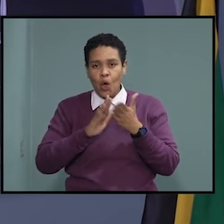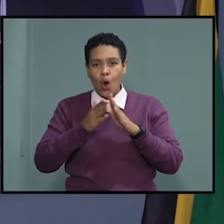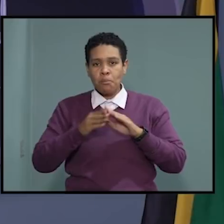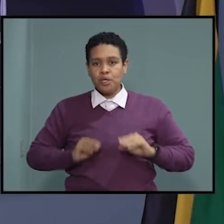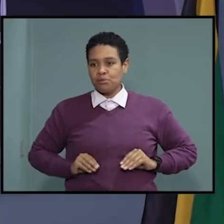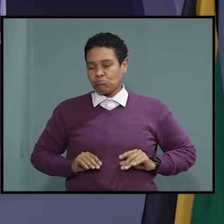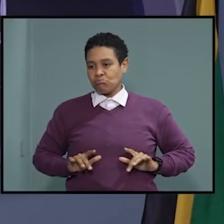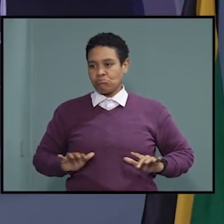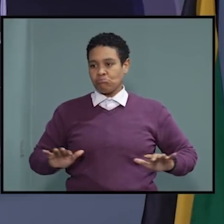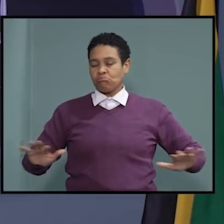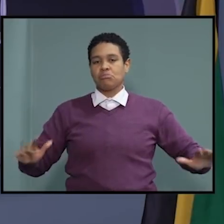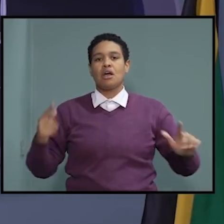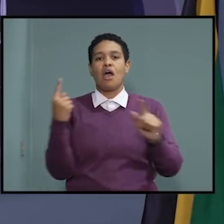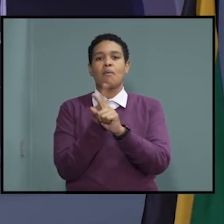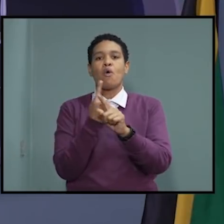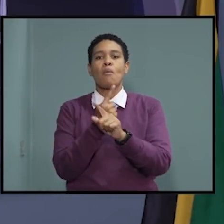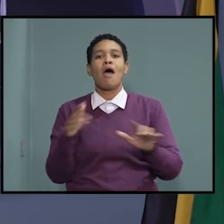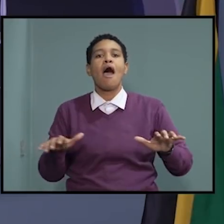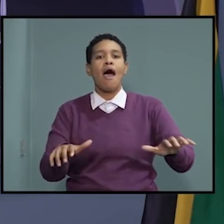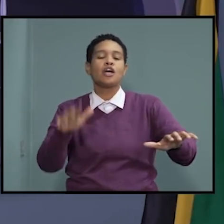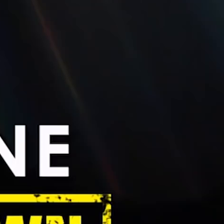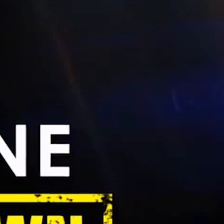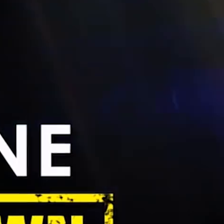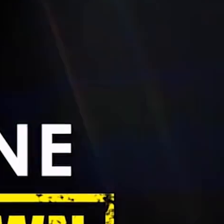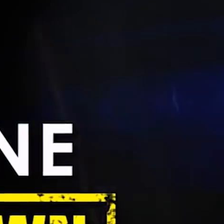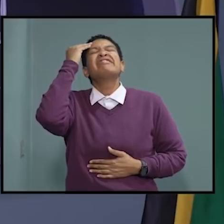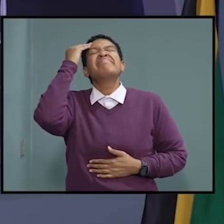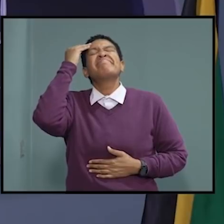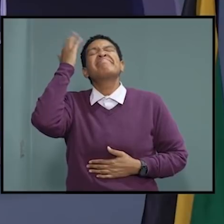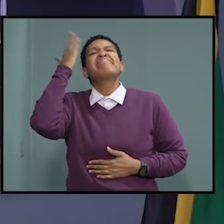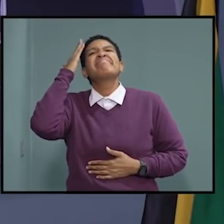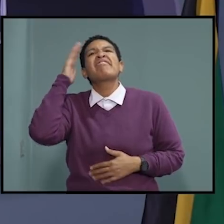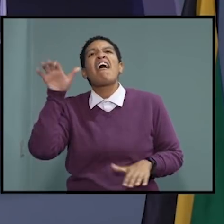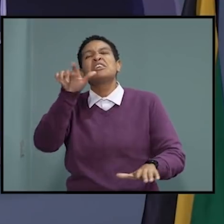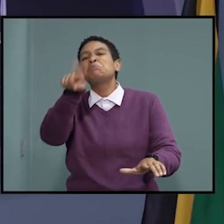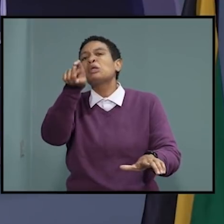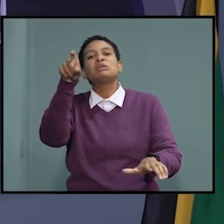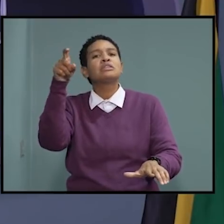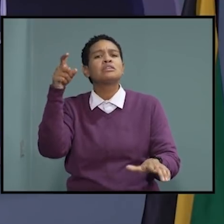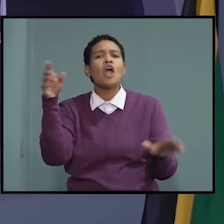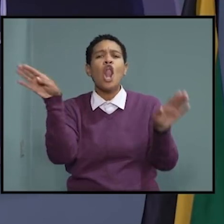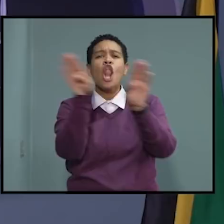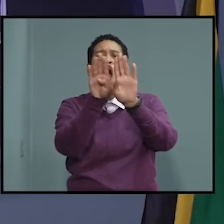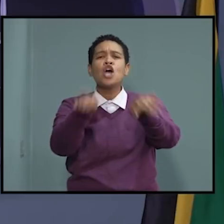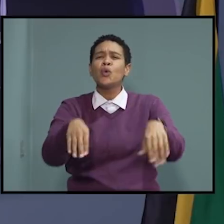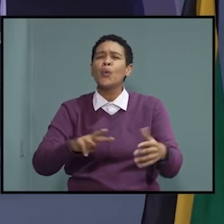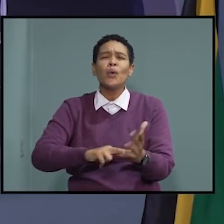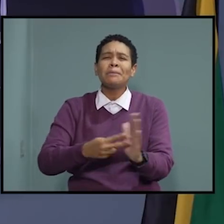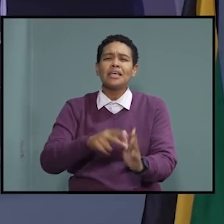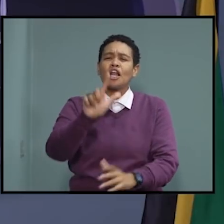the appropriate actions will be taken. What does a lockdown mean?